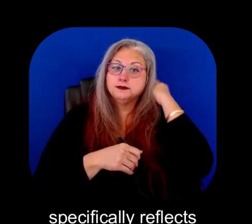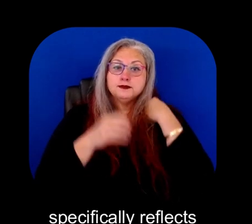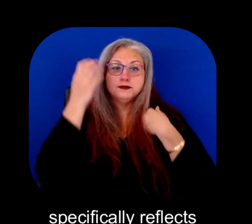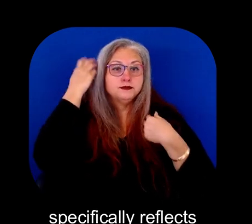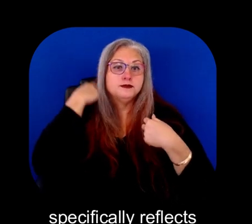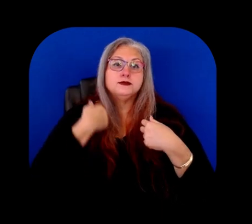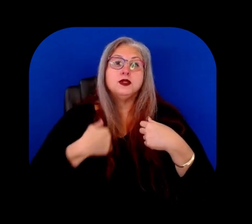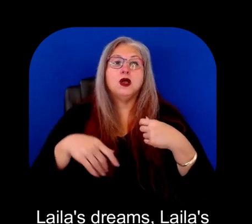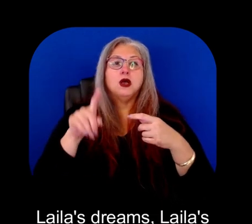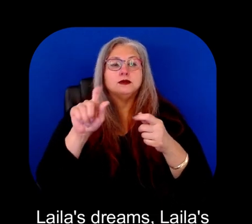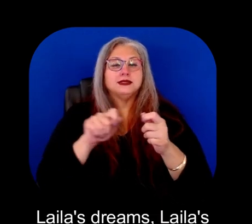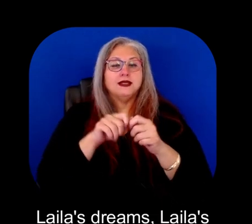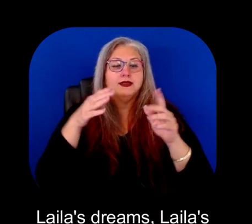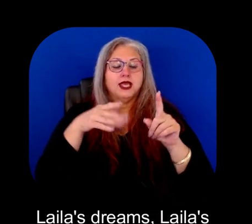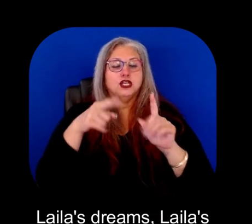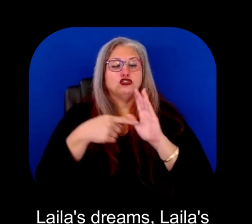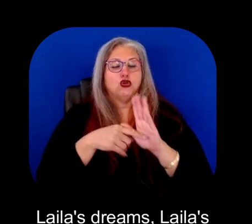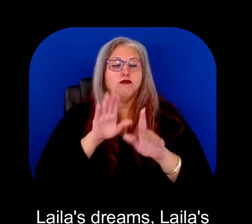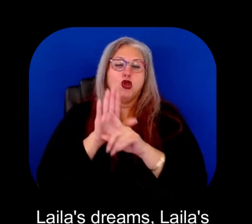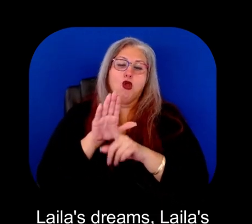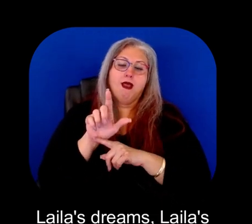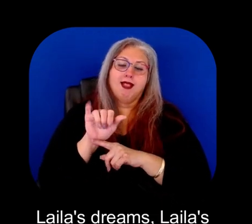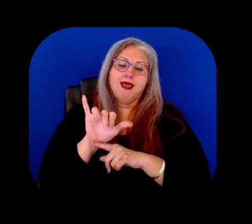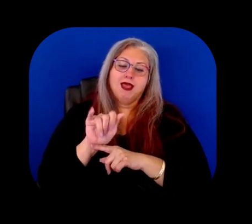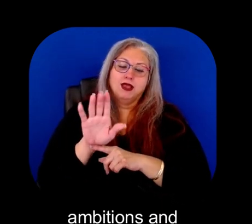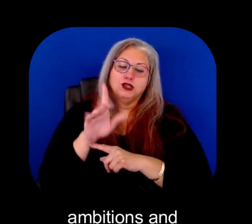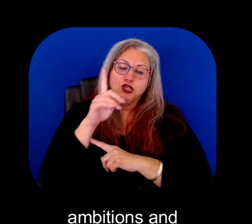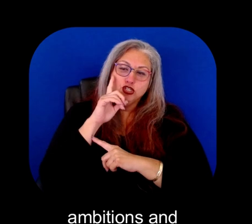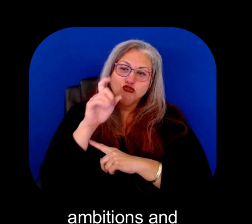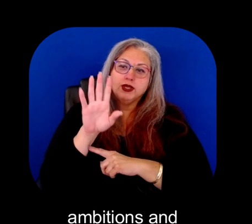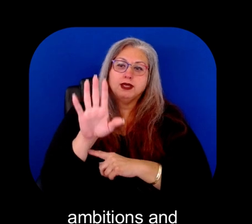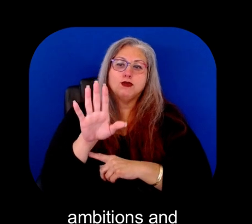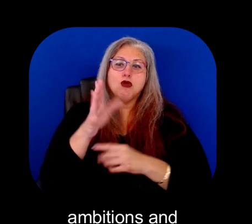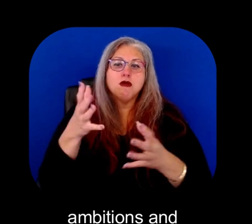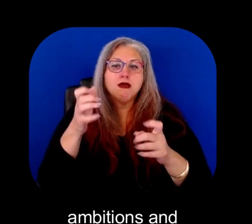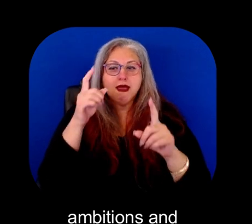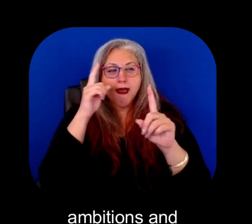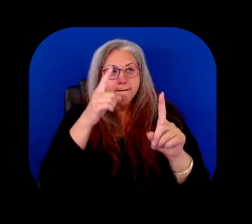specifically reflects Leila's dreams, Leila's ambitions